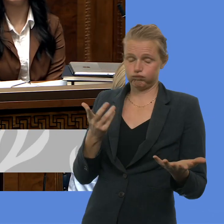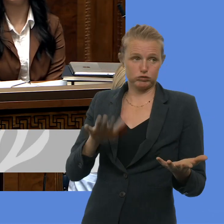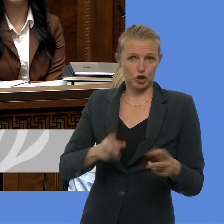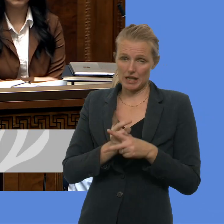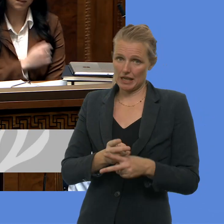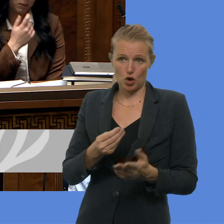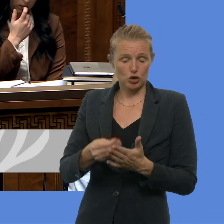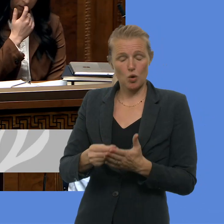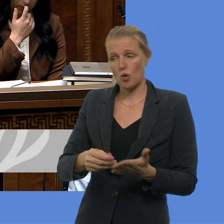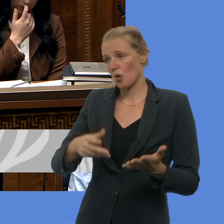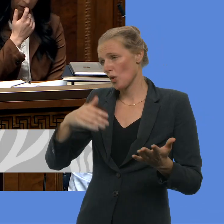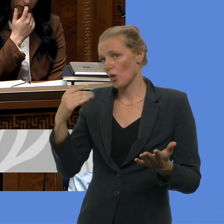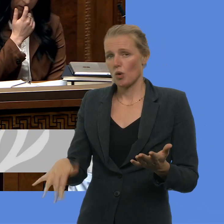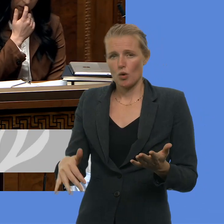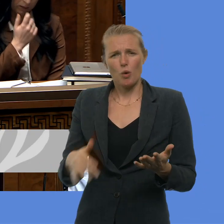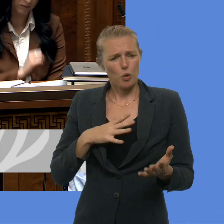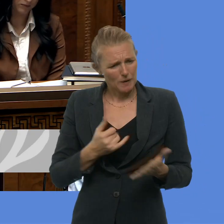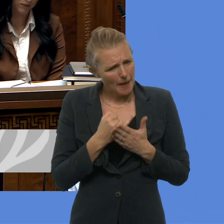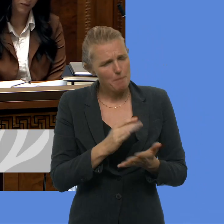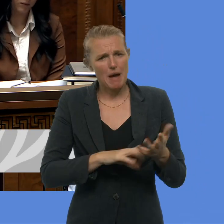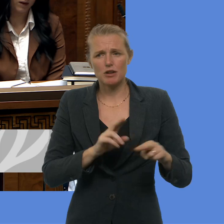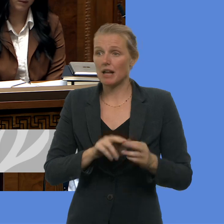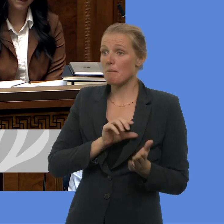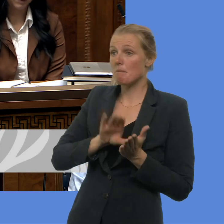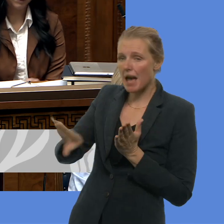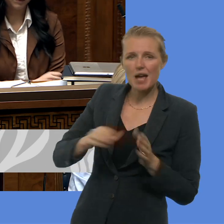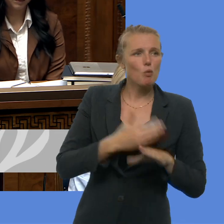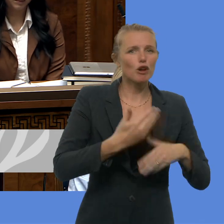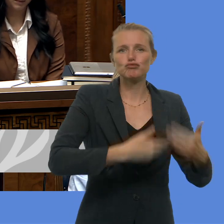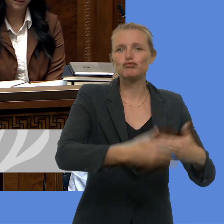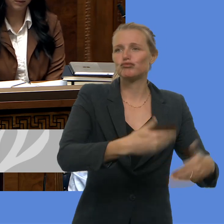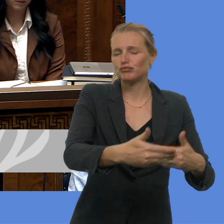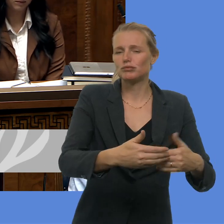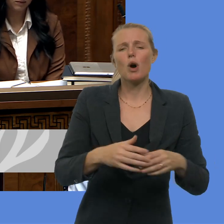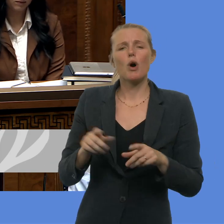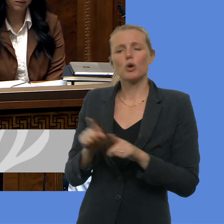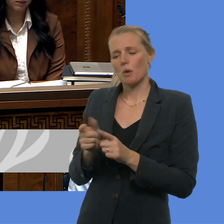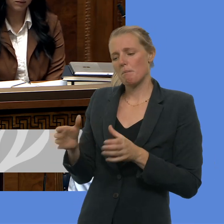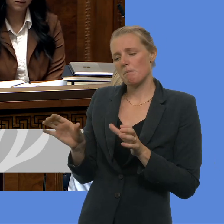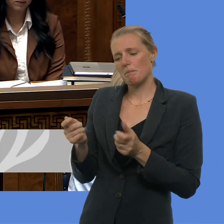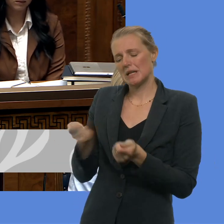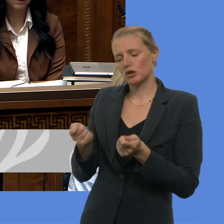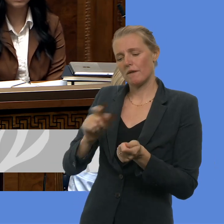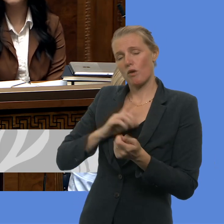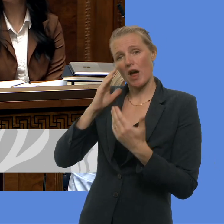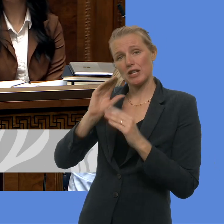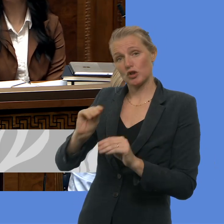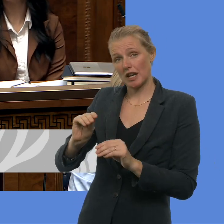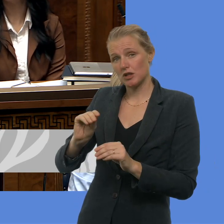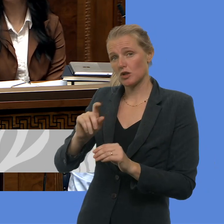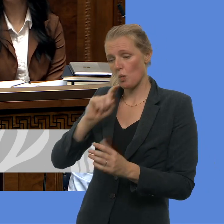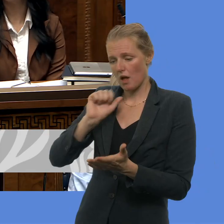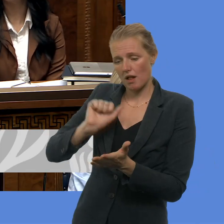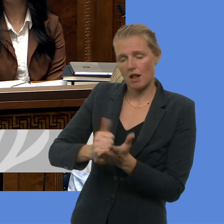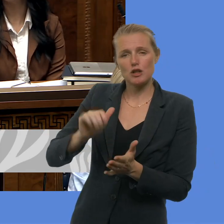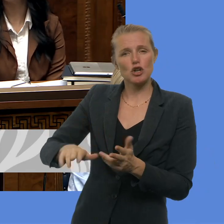is an area where there is progress. I believe the Minister for Education will be also publishing the childcare strategy and bringing that to the executive,